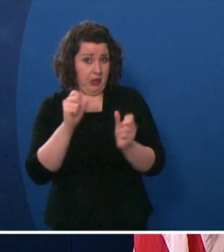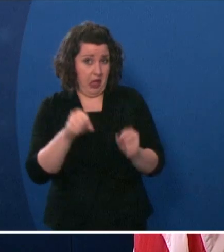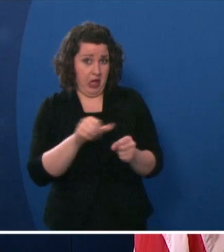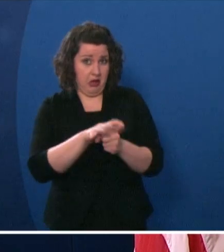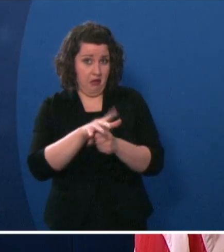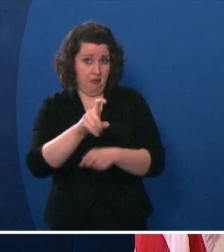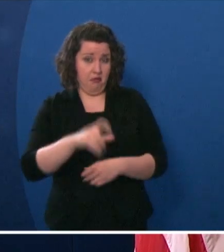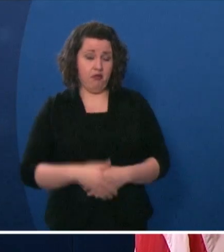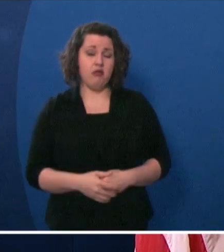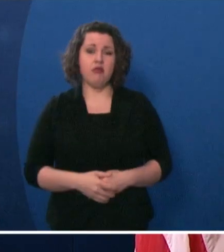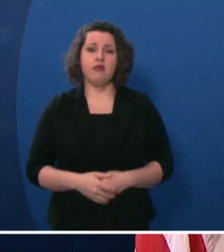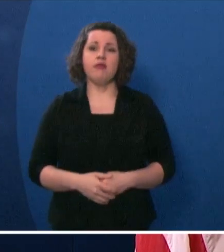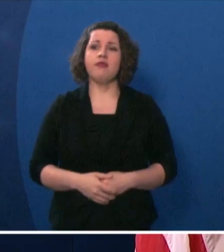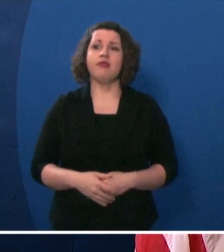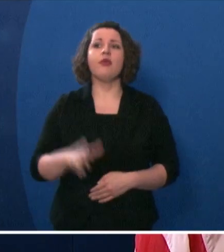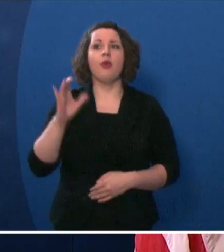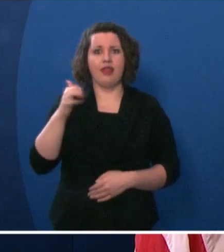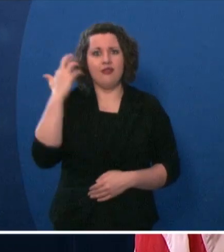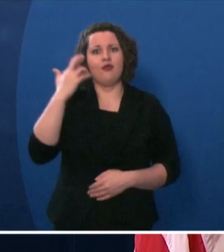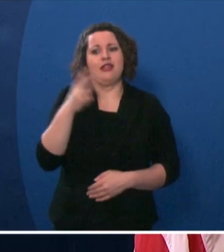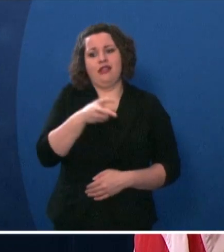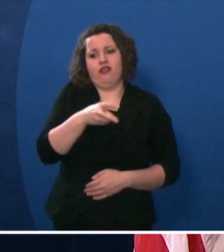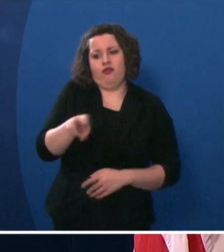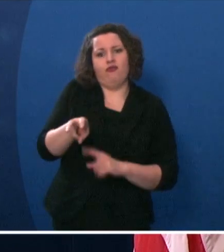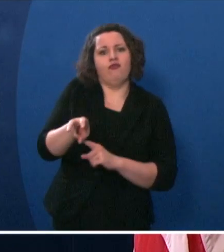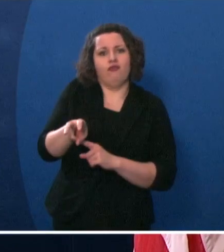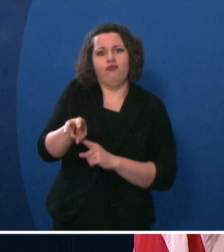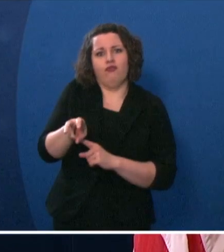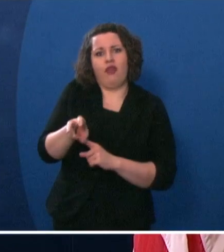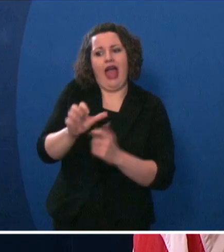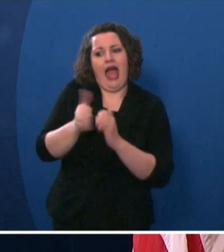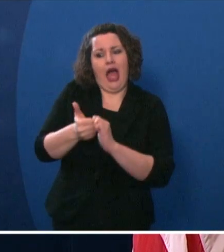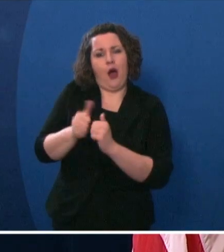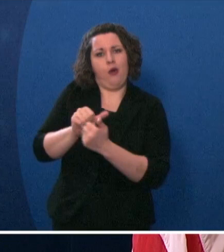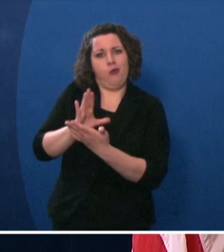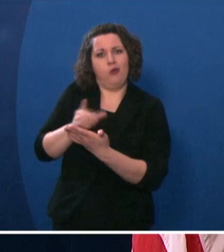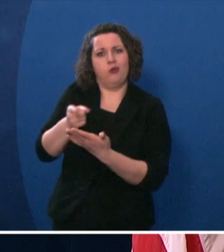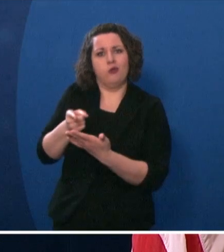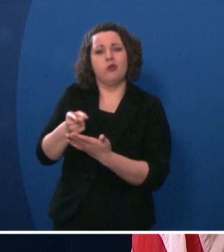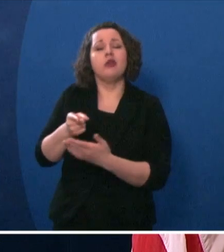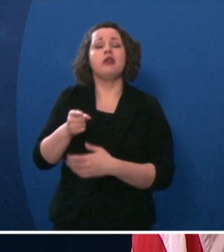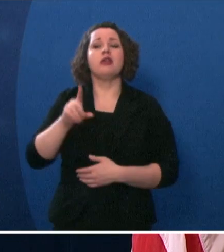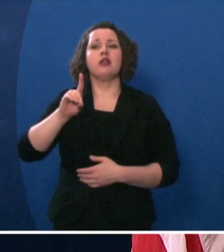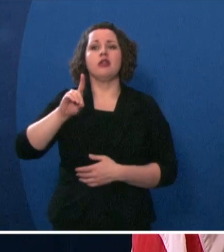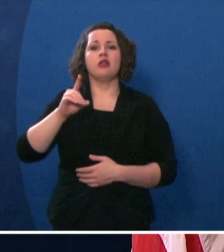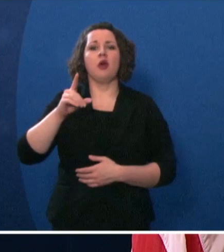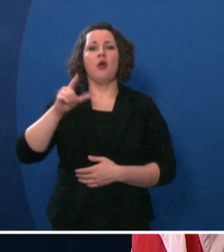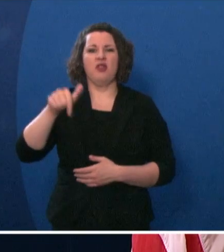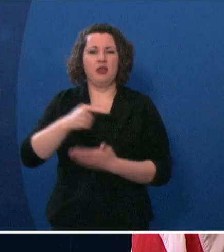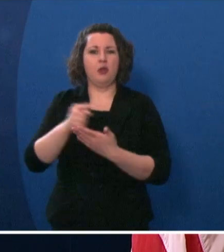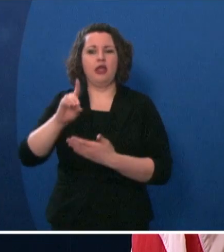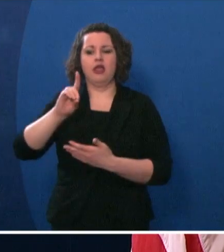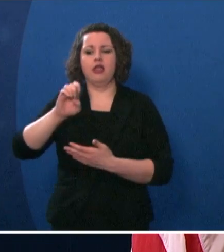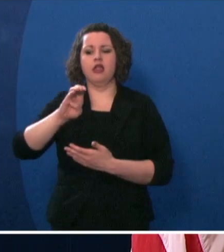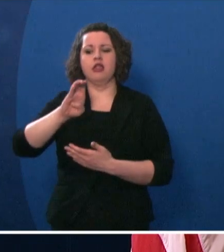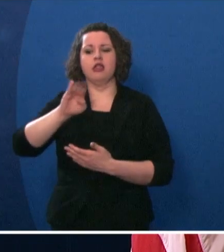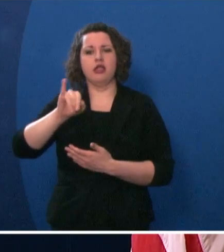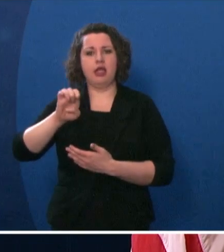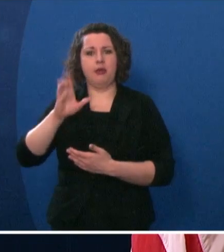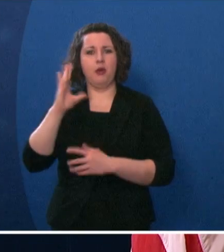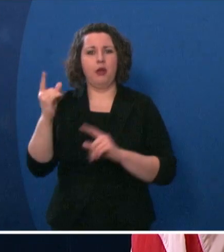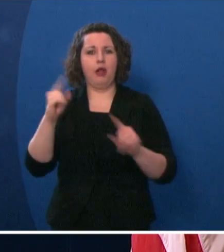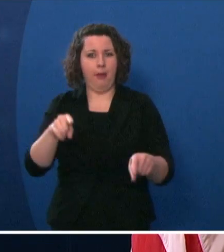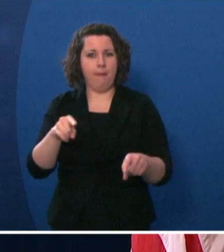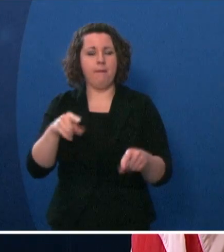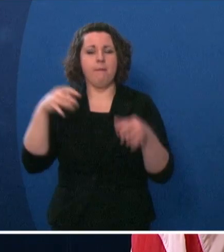well, that's why we're shifting to a different manner in which that we're dealing with this. And so Debbie will be in later this week, and she'll walk through the details of